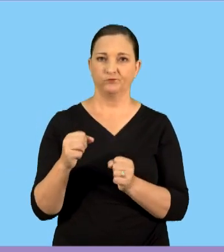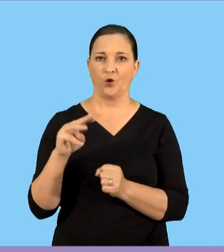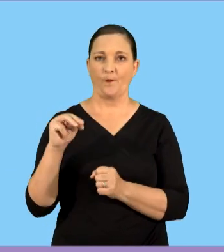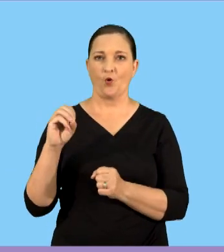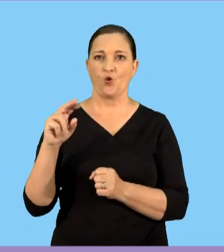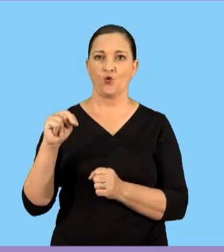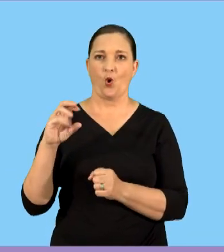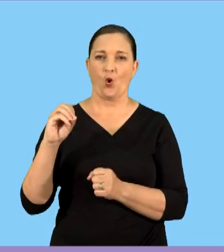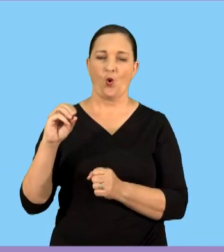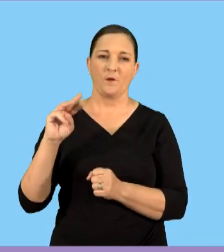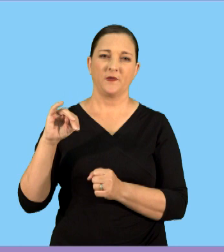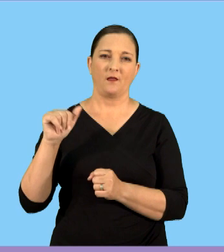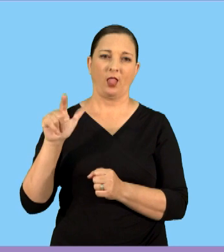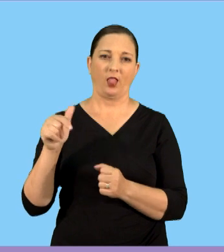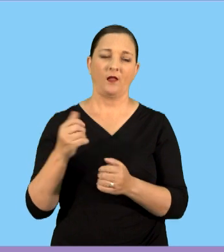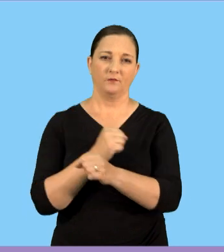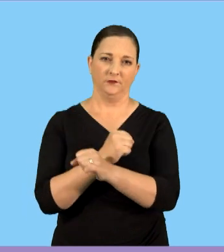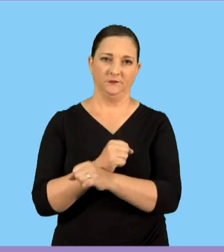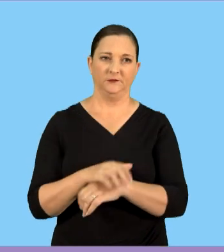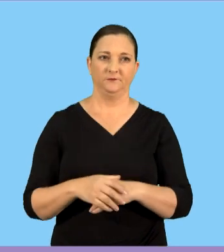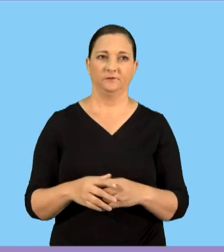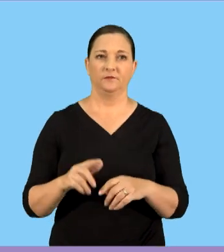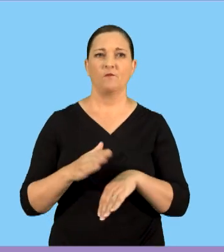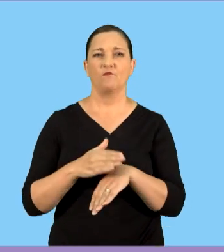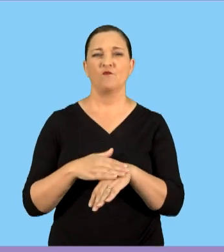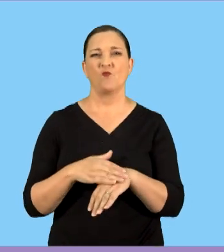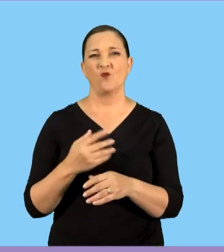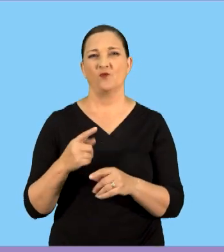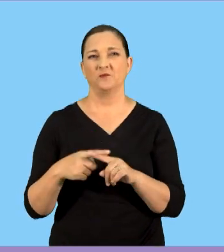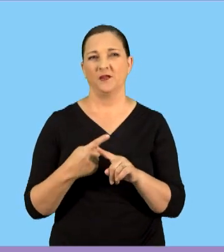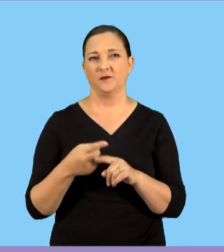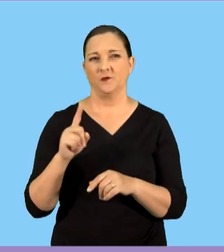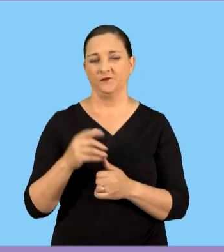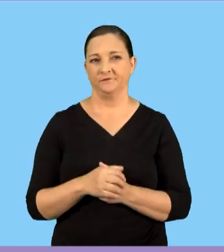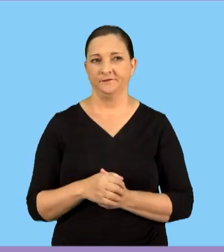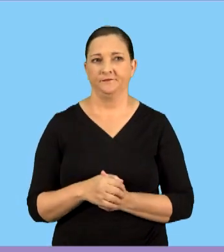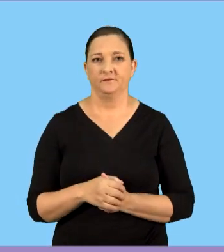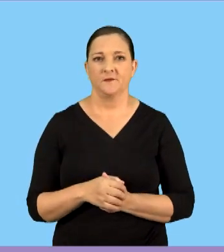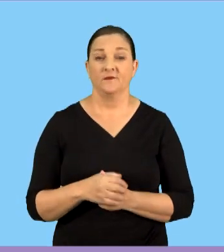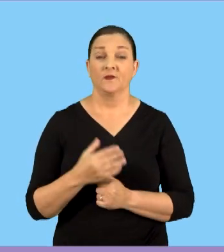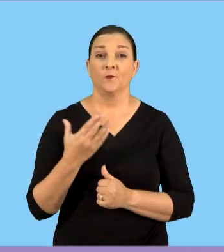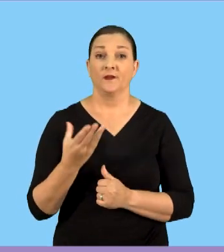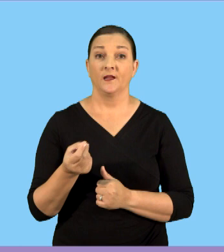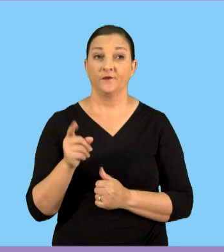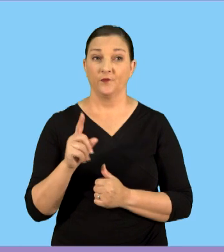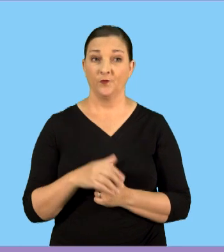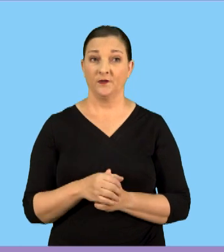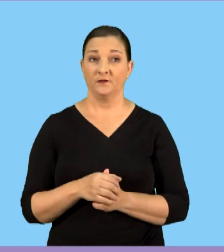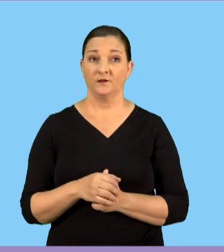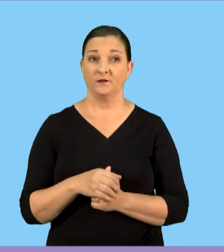constant monomial. Let's look at more examples. Let's simplify the expressions. So we have